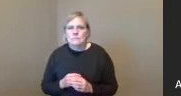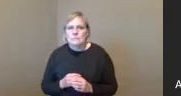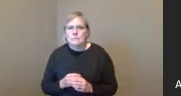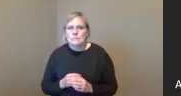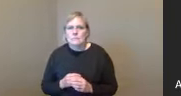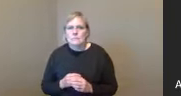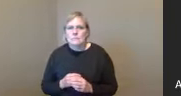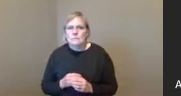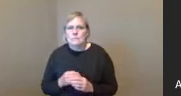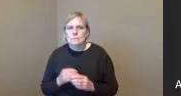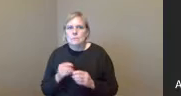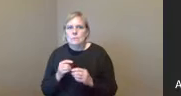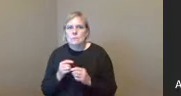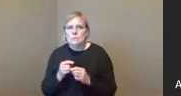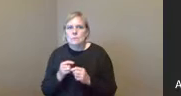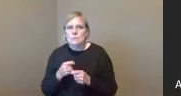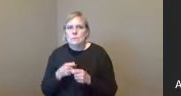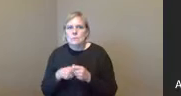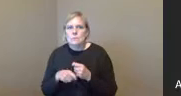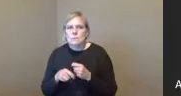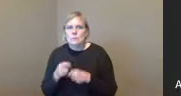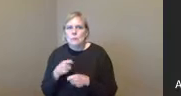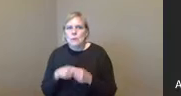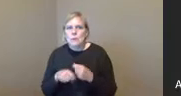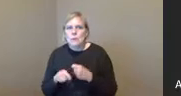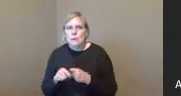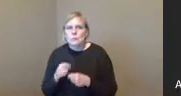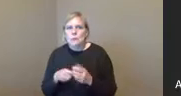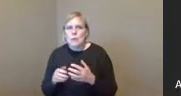of, you need to call a plumber,